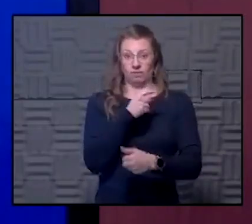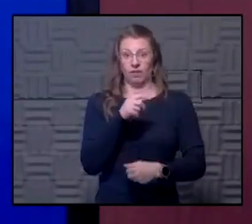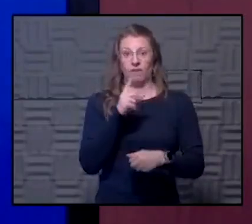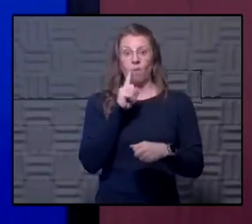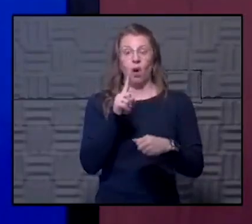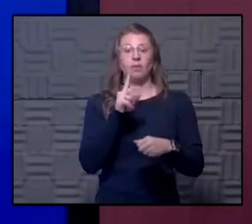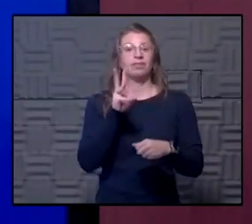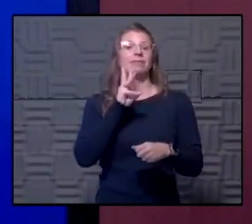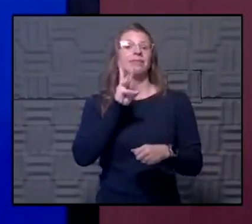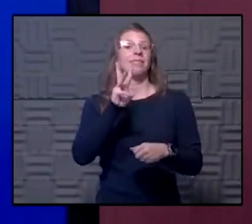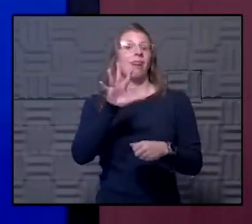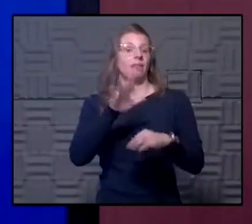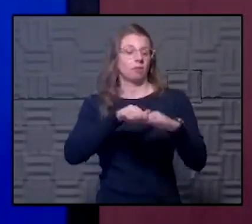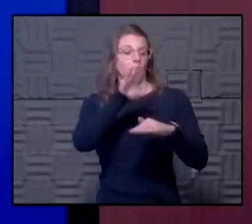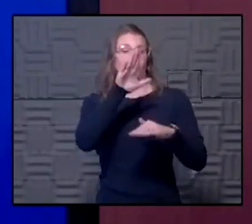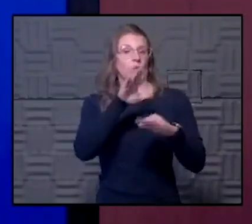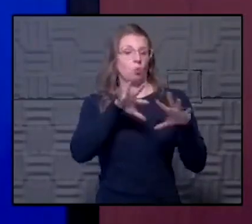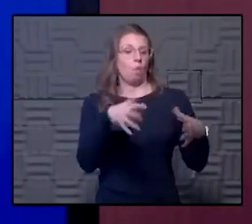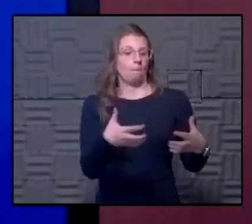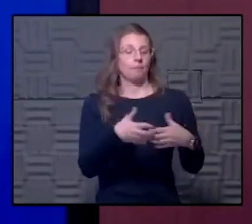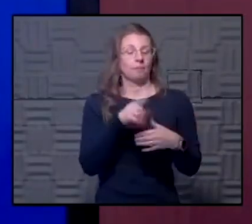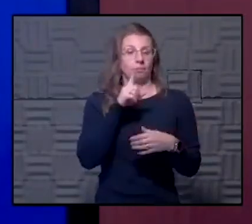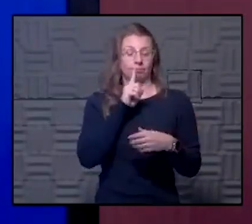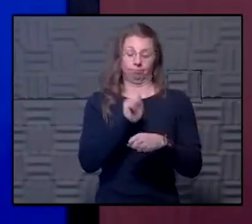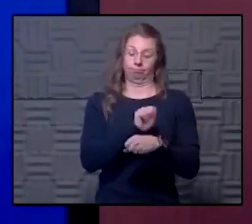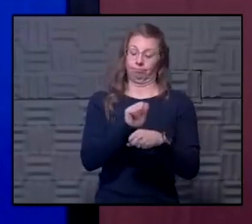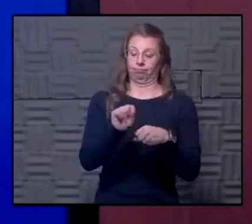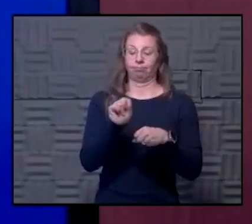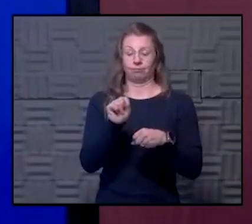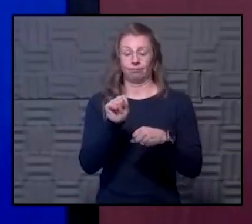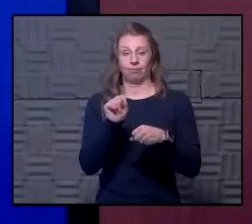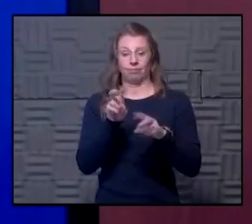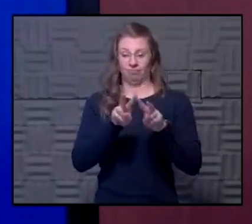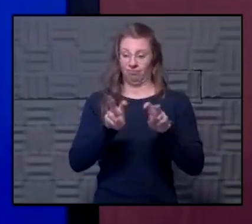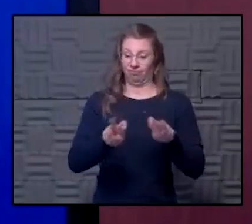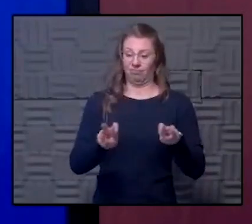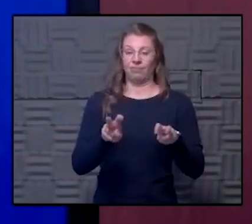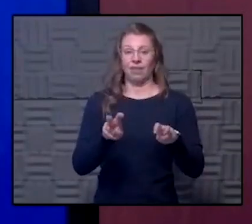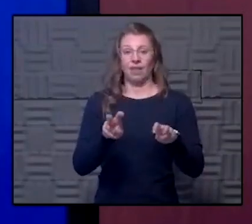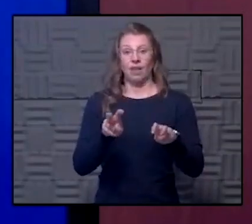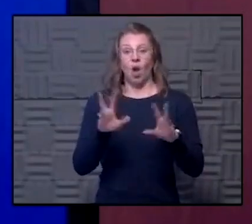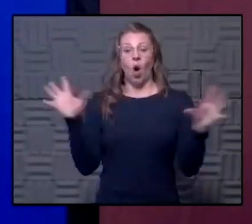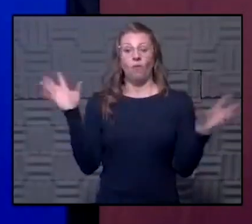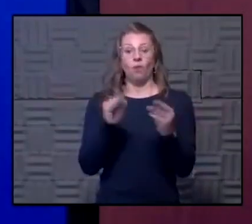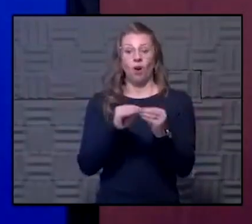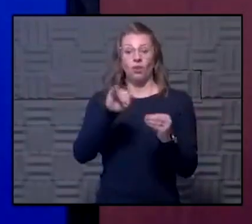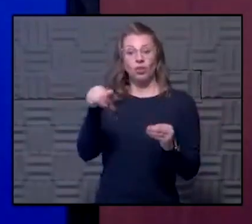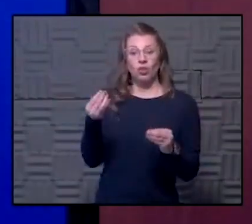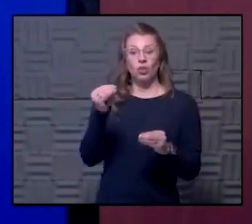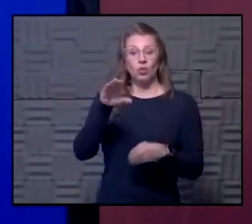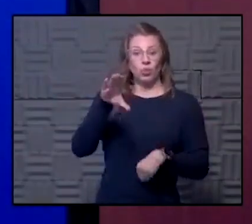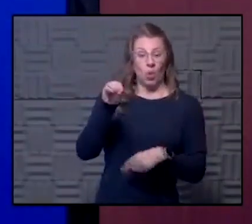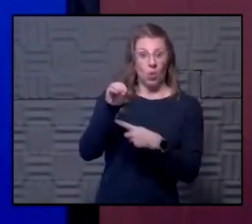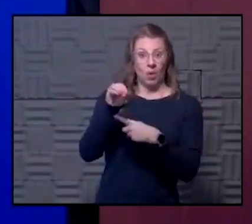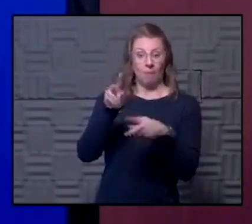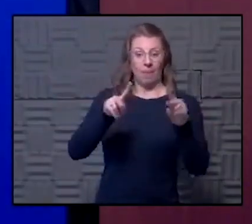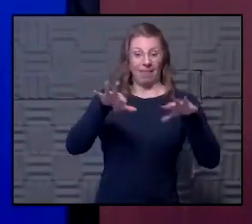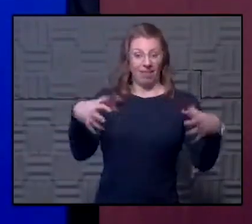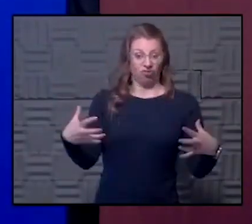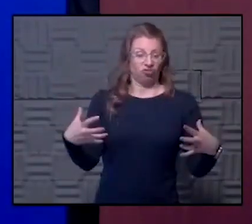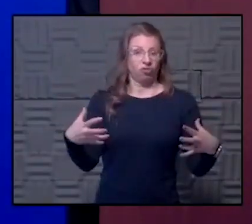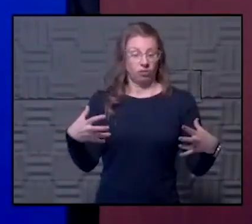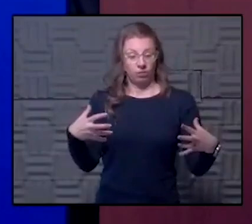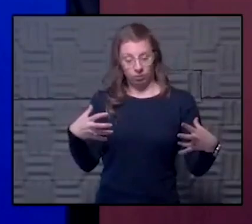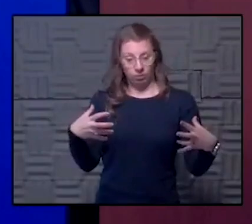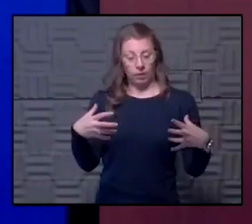65 and over group. And so that I think is very true. We're seeing a lot of that. If we look at our overall Johnson County population, there was a phase, or there was a